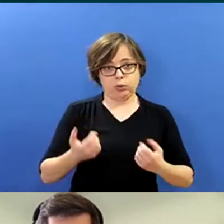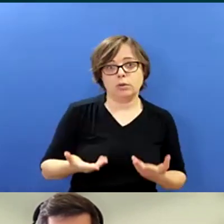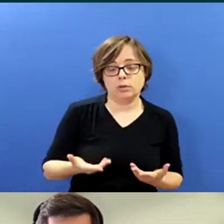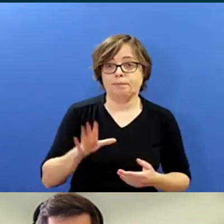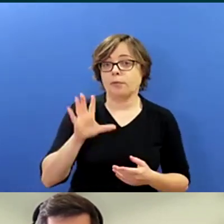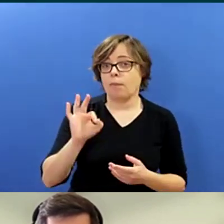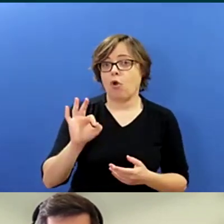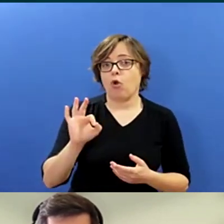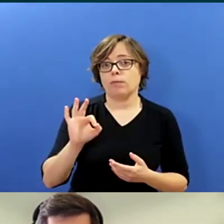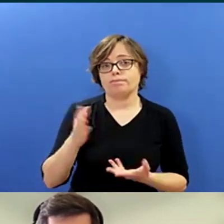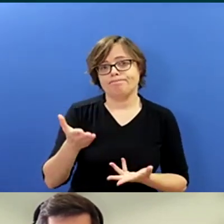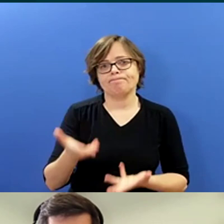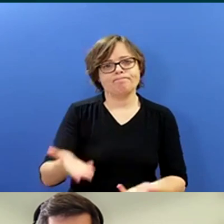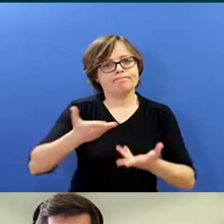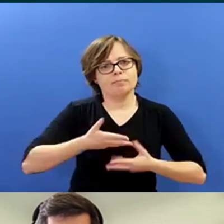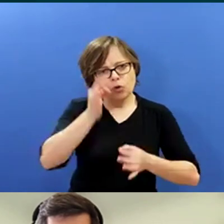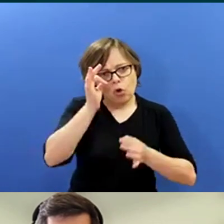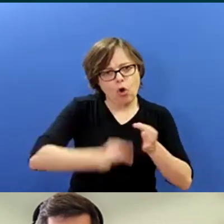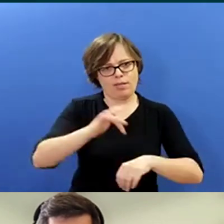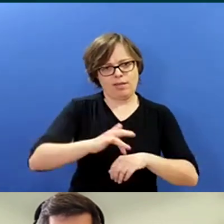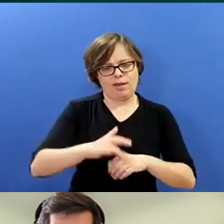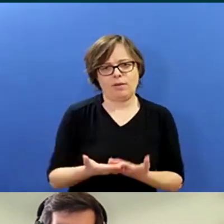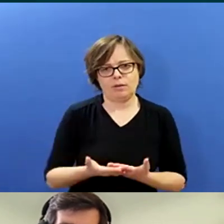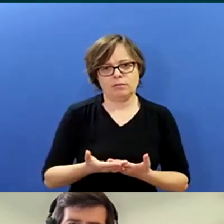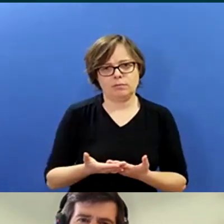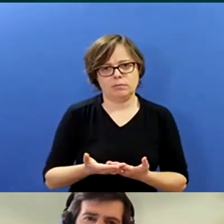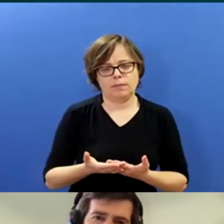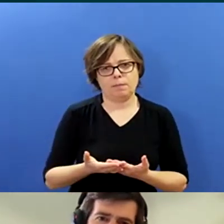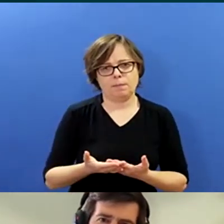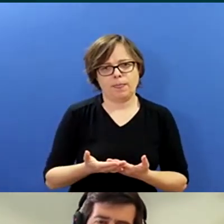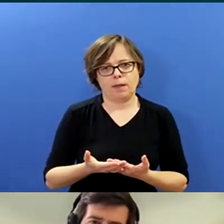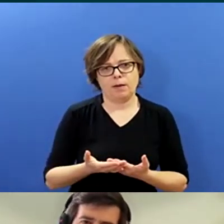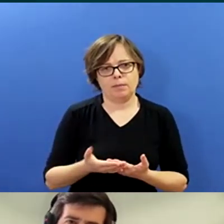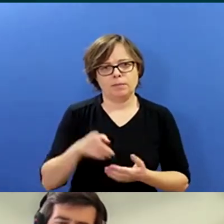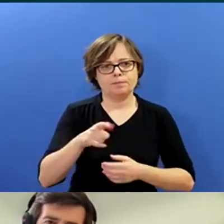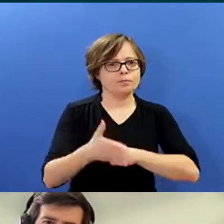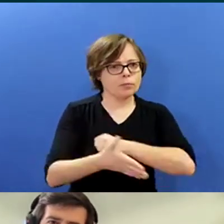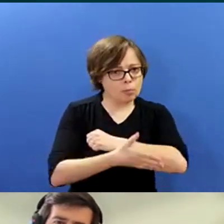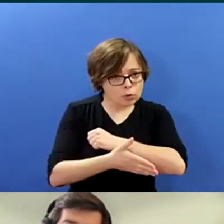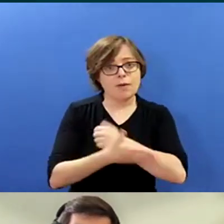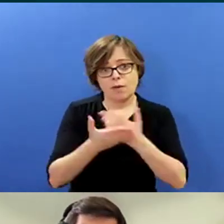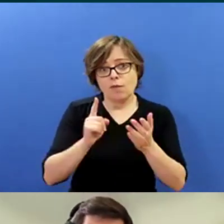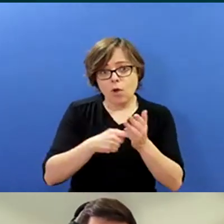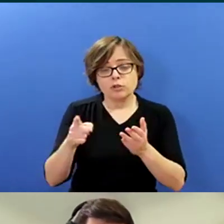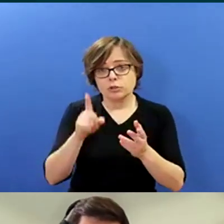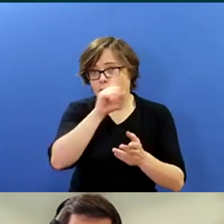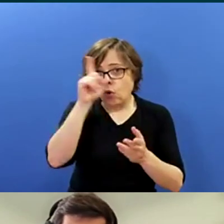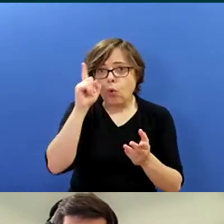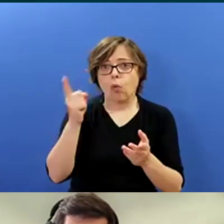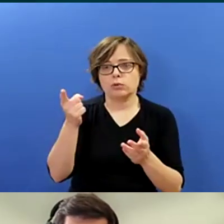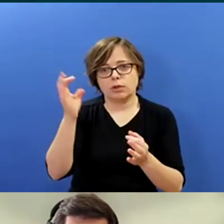our opinion, more robust. In the end, they are also more accepted. And when they are criticized, in the end, you can also always